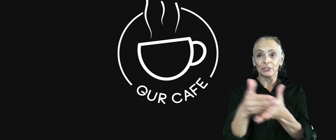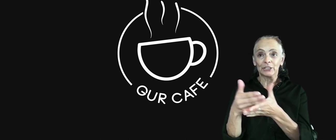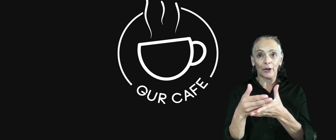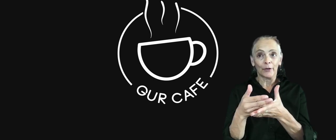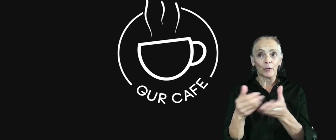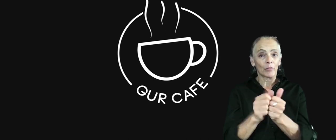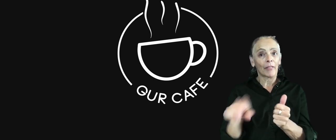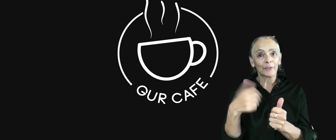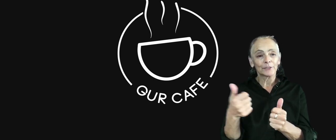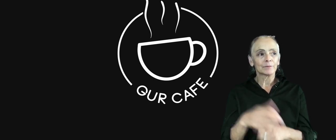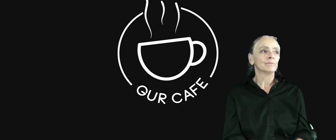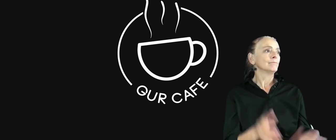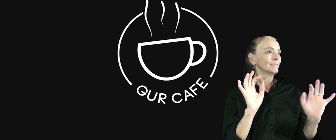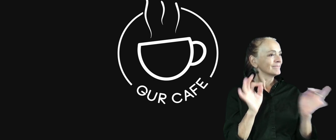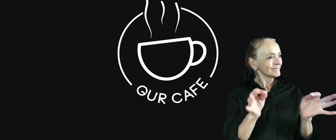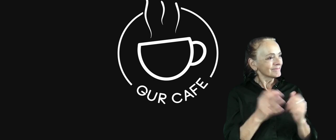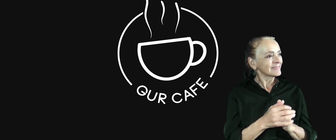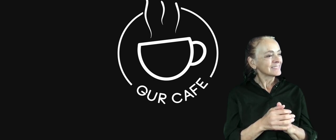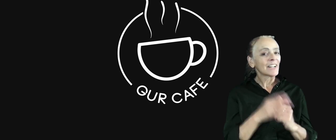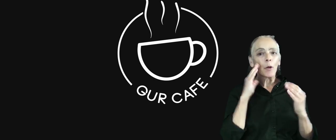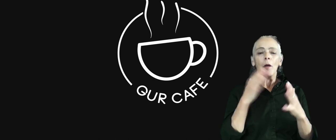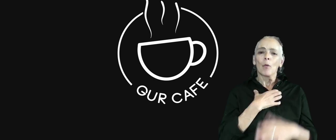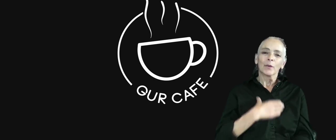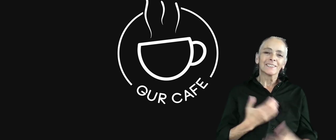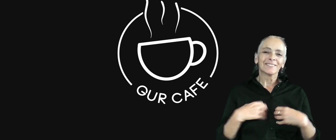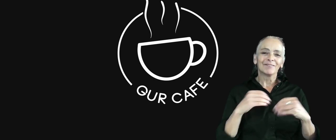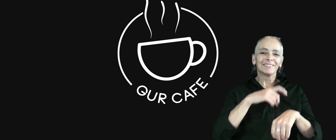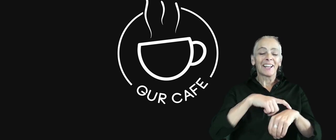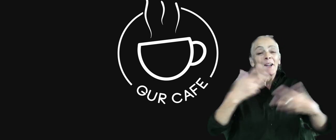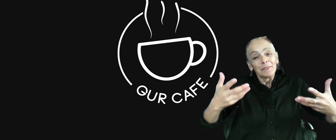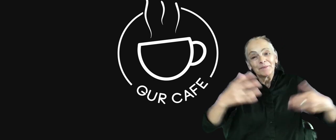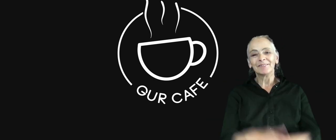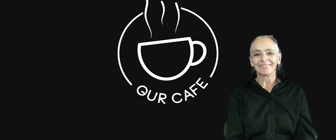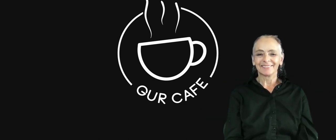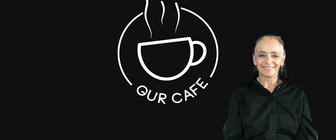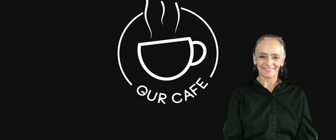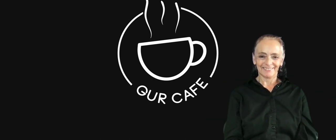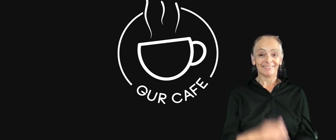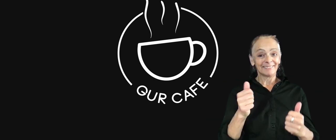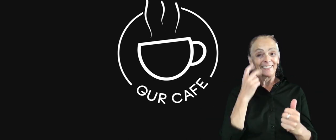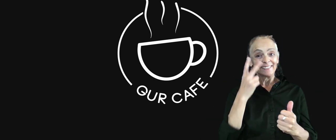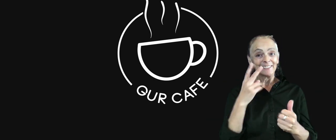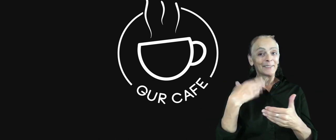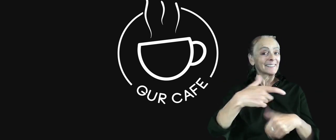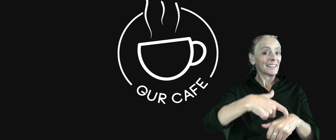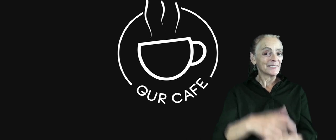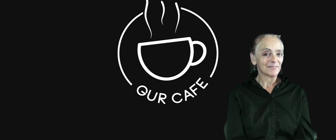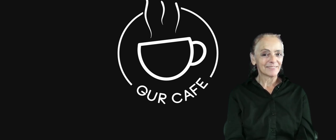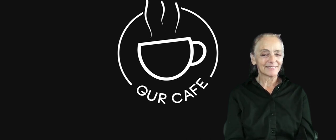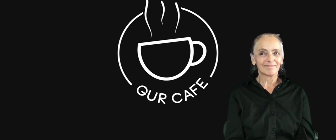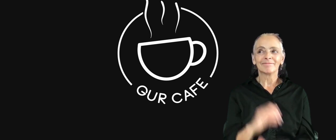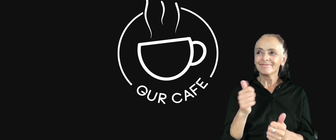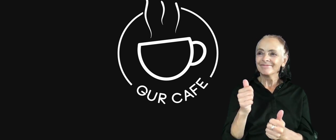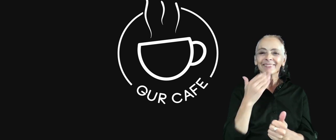Yeah, absolutely. And I wish we had more time, but that's what it is. So I'll see you next time. Thanks,